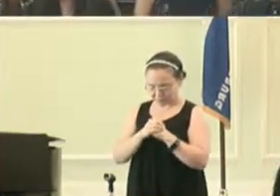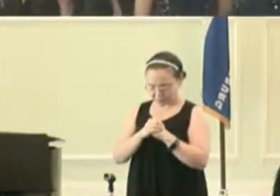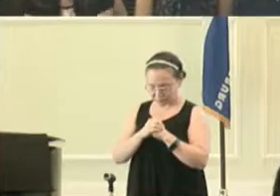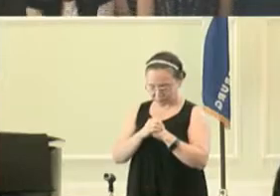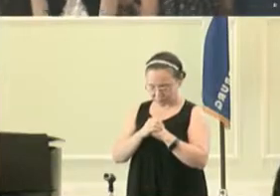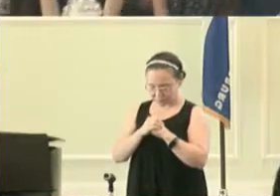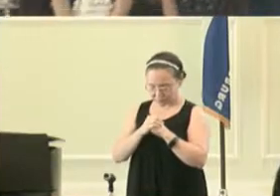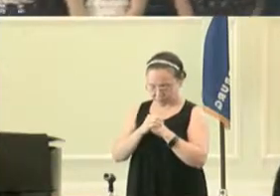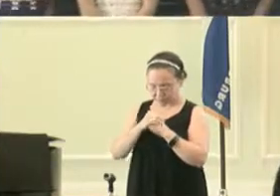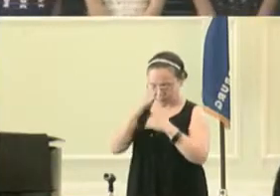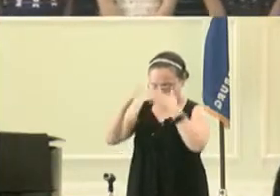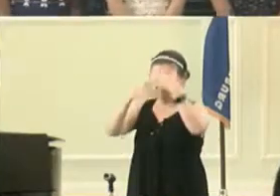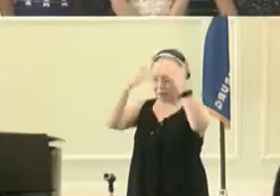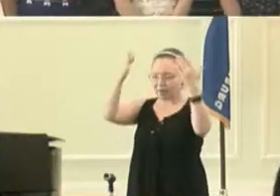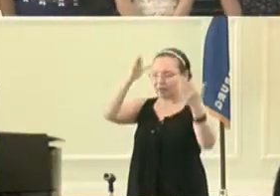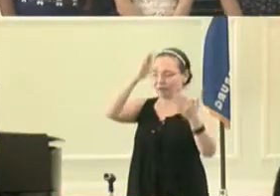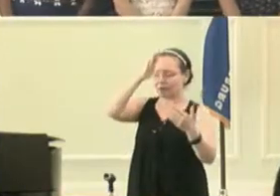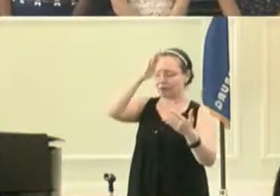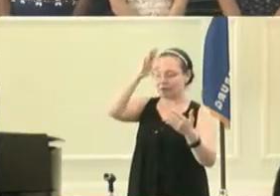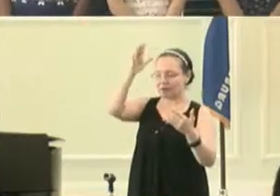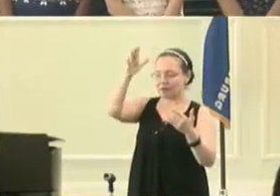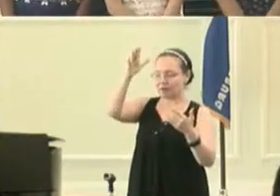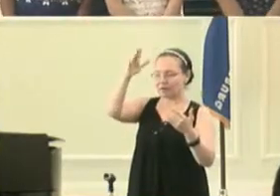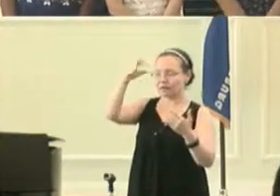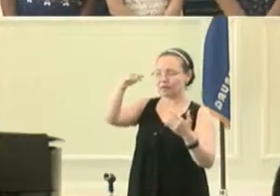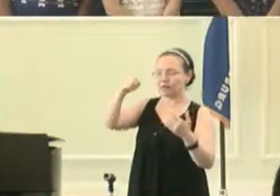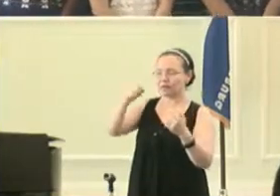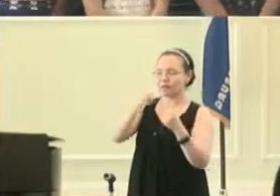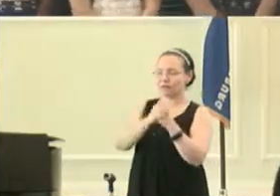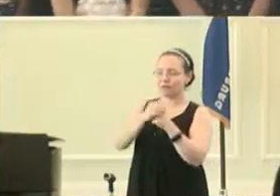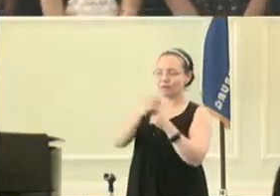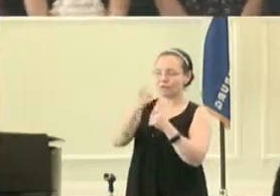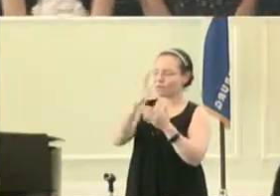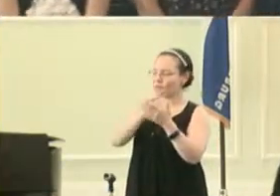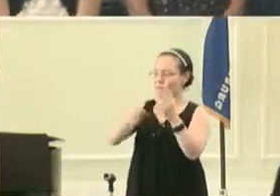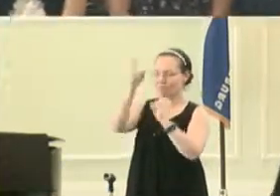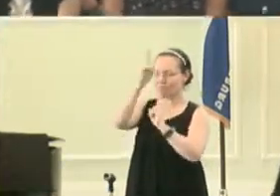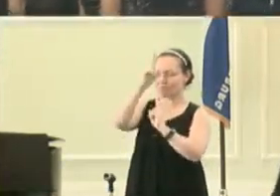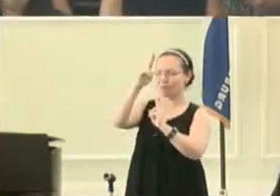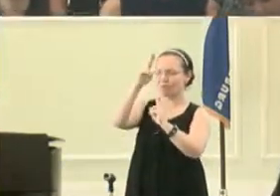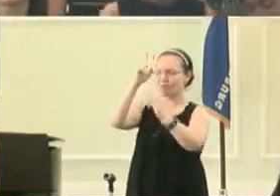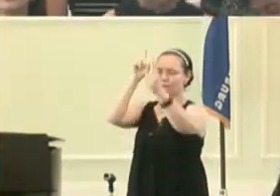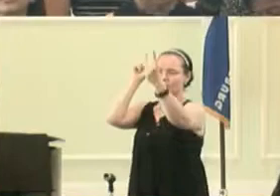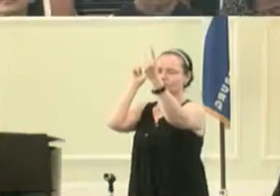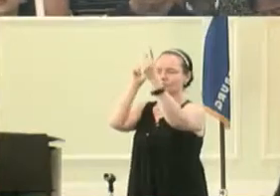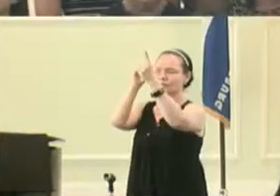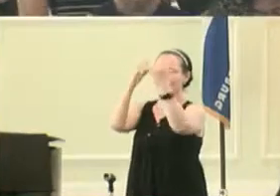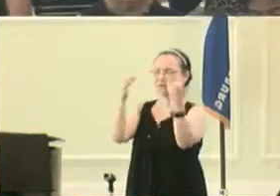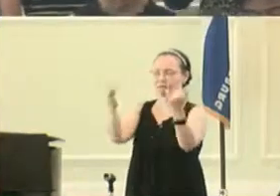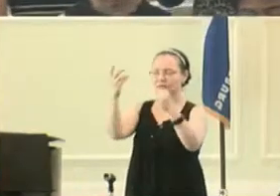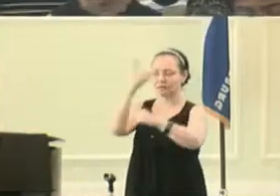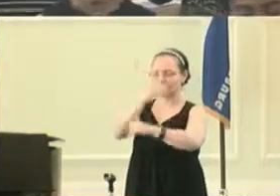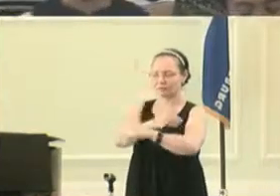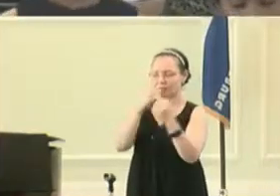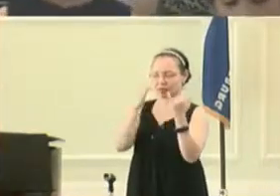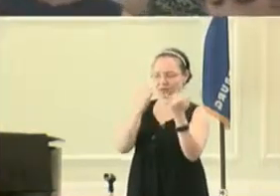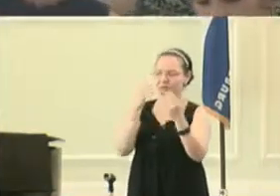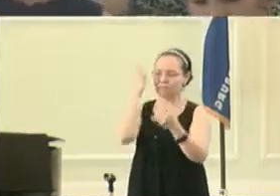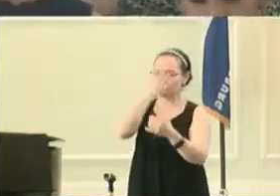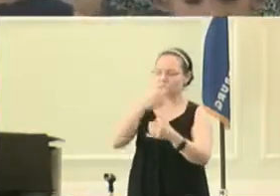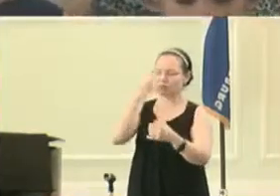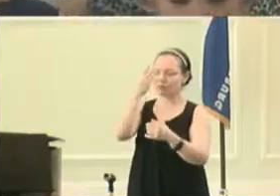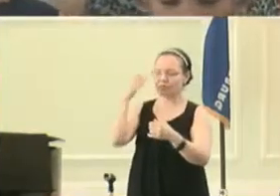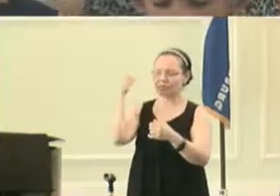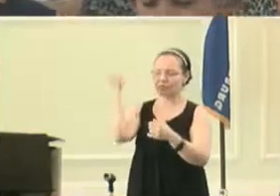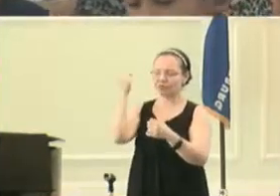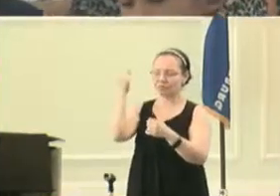Heavenly Father, what an awesome privilege it is to be in your presence on this beautiful Sabbath morning.